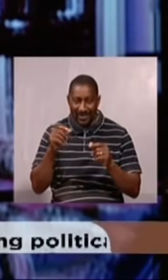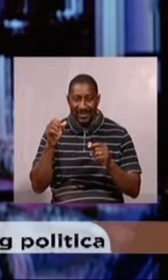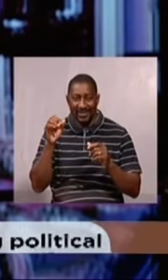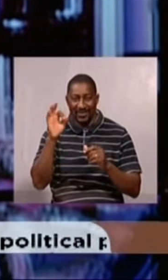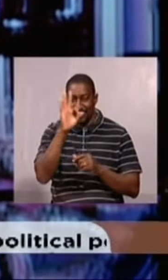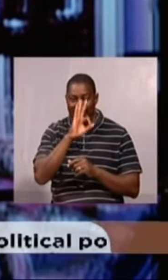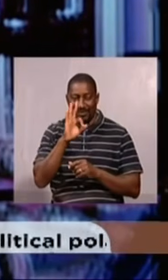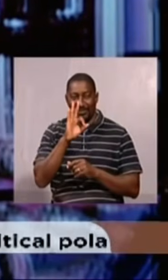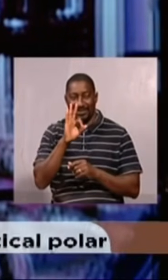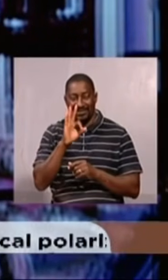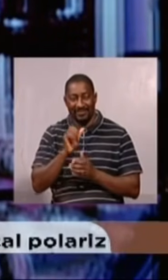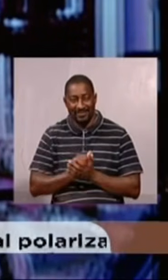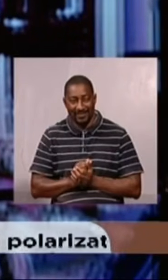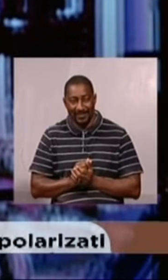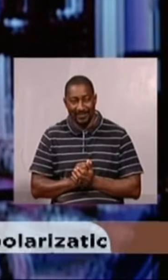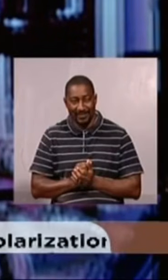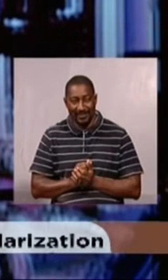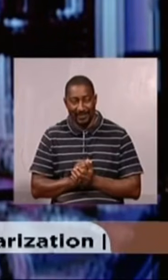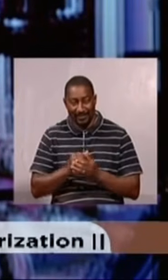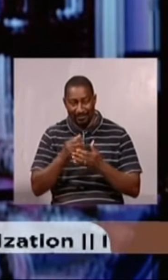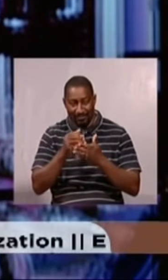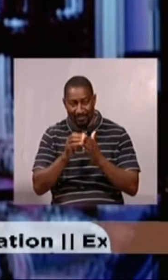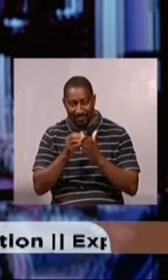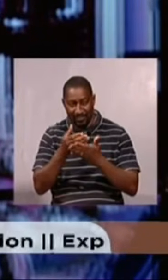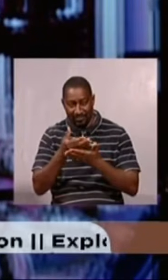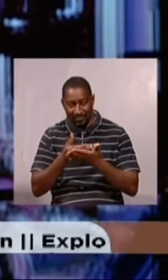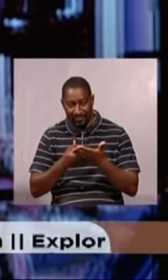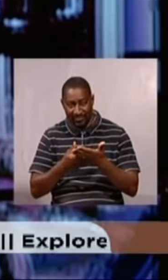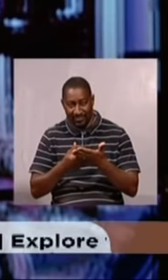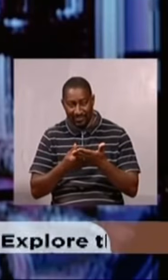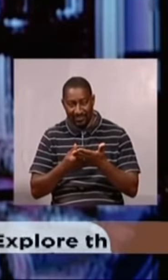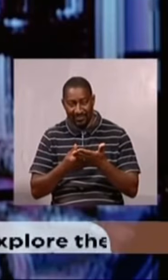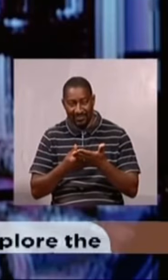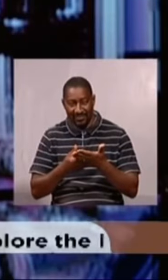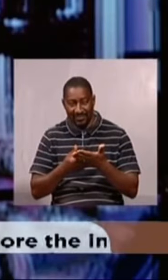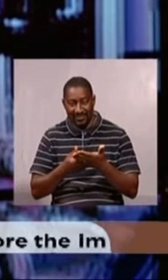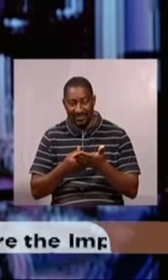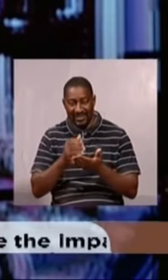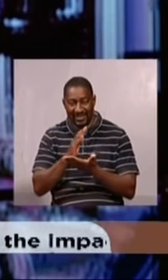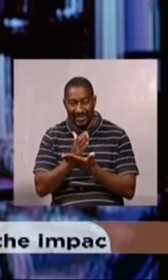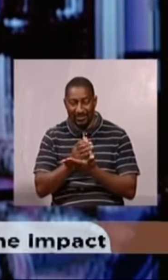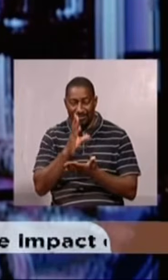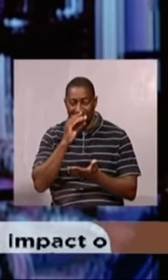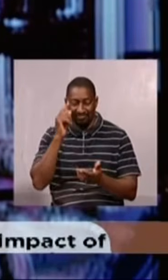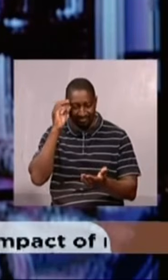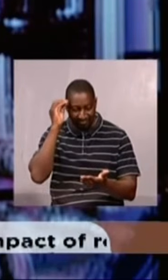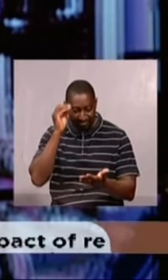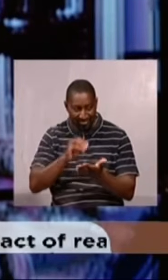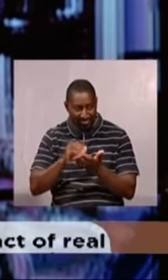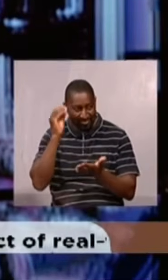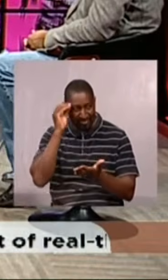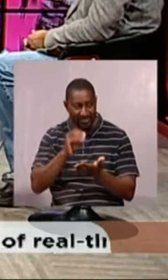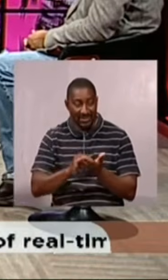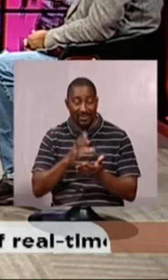into insult and strong, weird and strange and often false claims as well. Let's talk about the